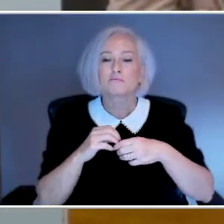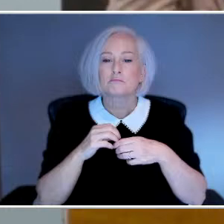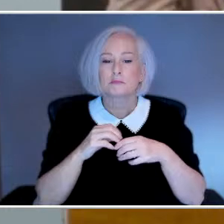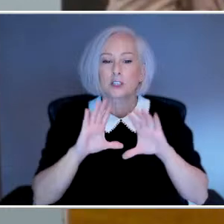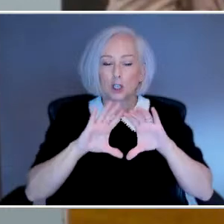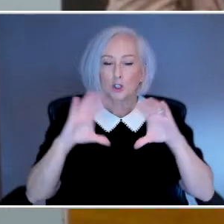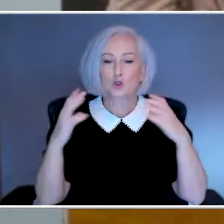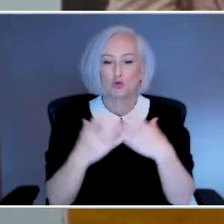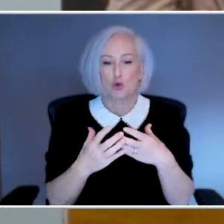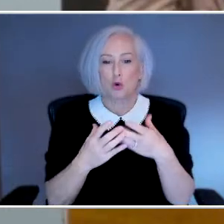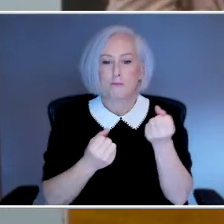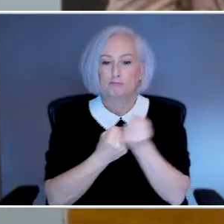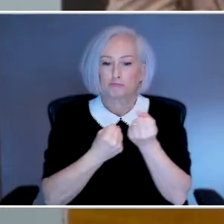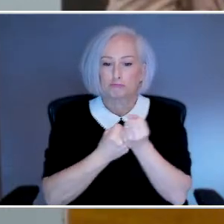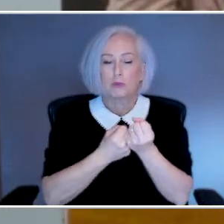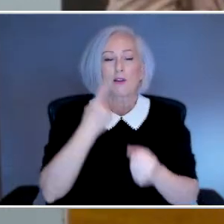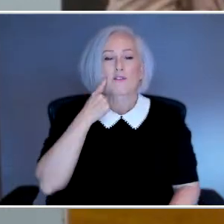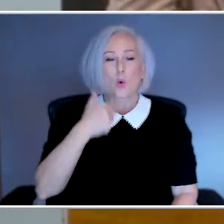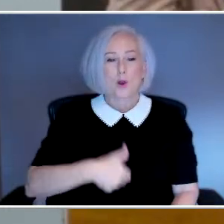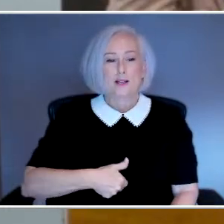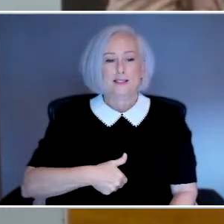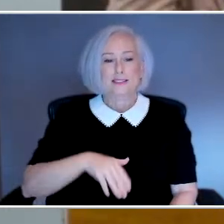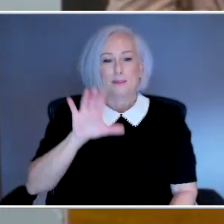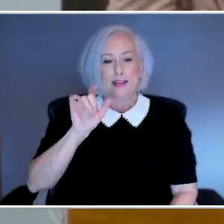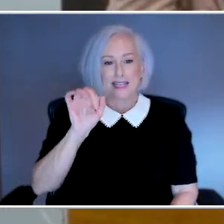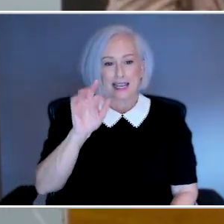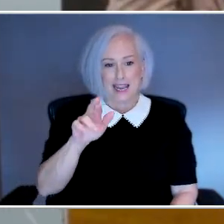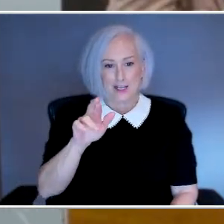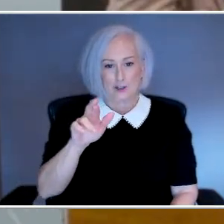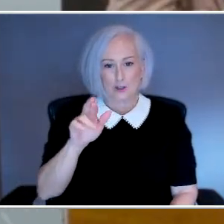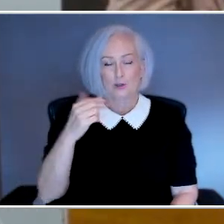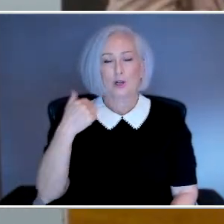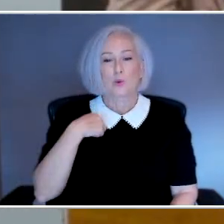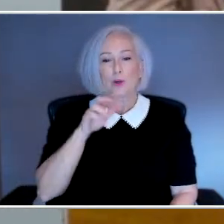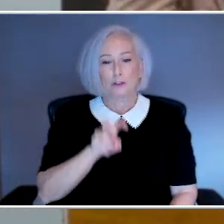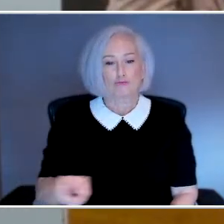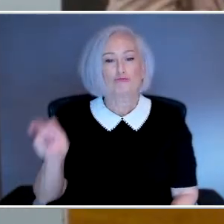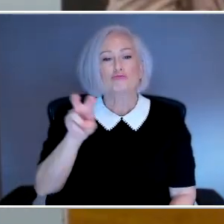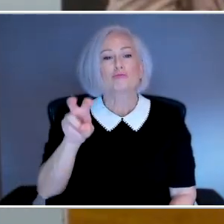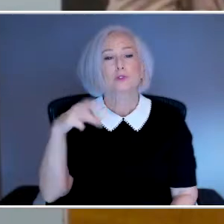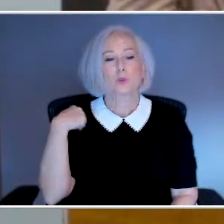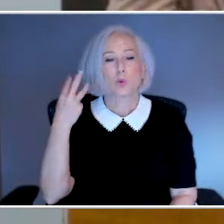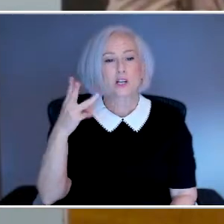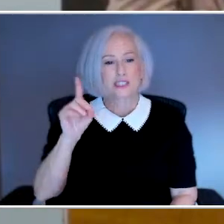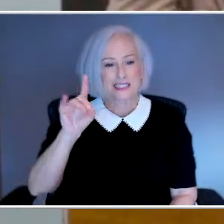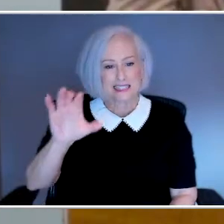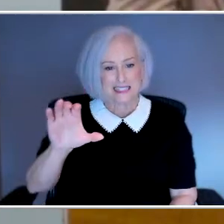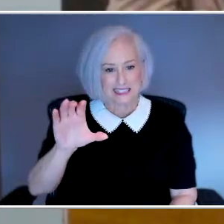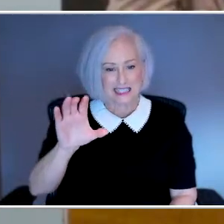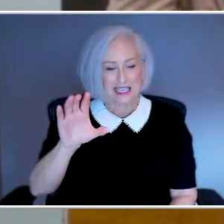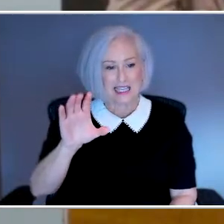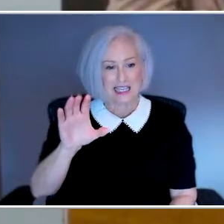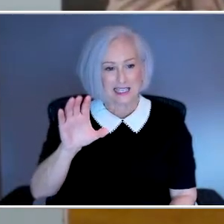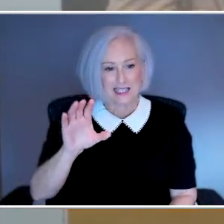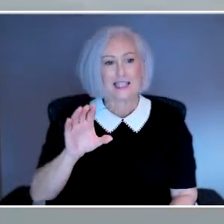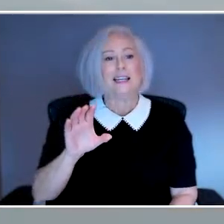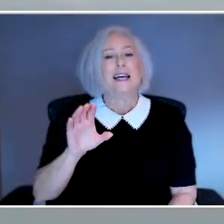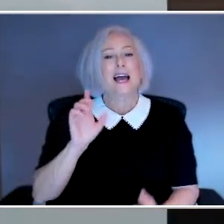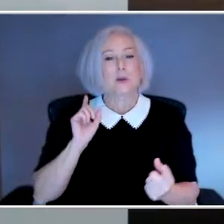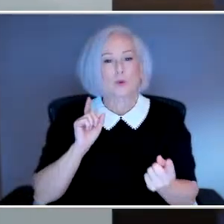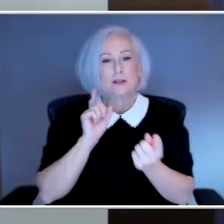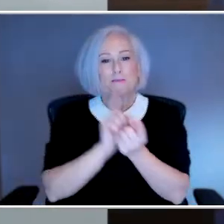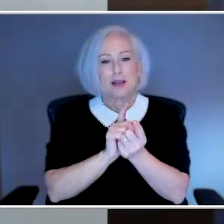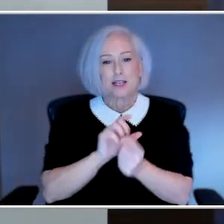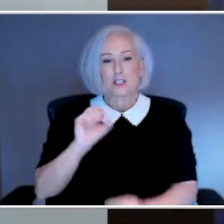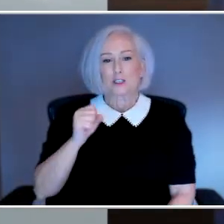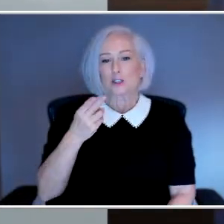stomach cancer. We went to Washington, D.C., and we were able to physically meet with Sharice Davids.